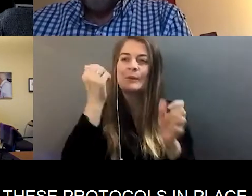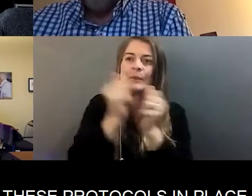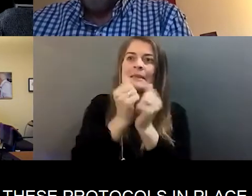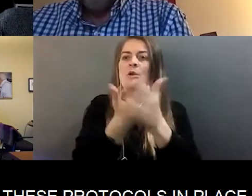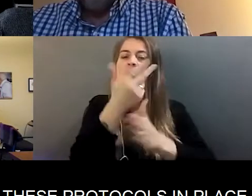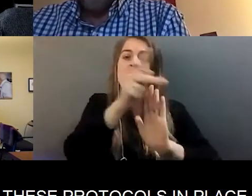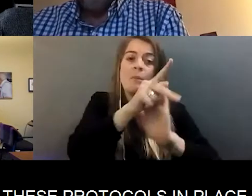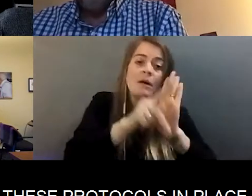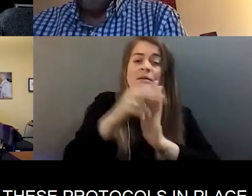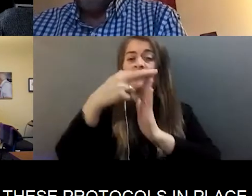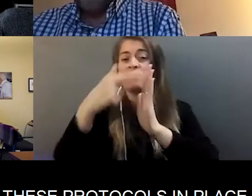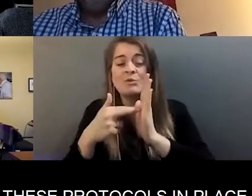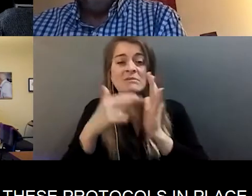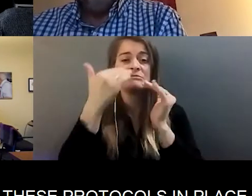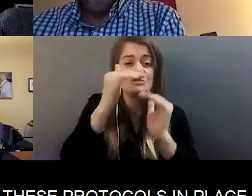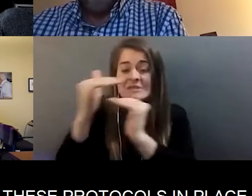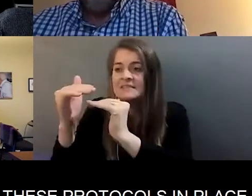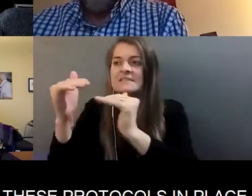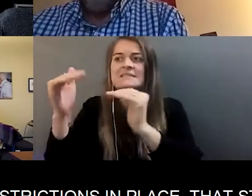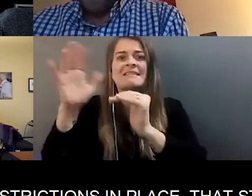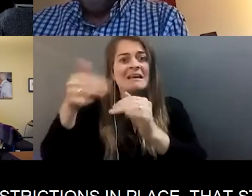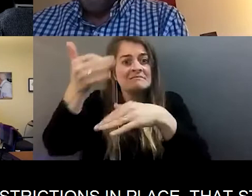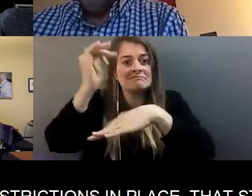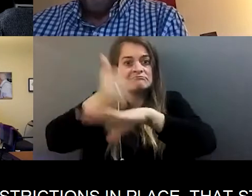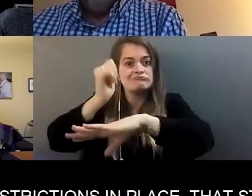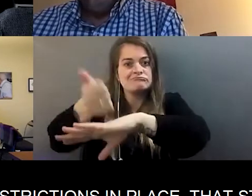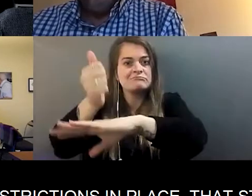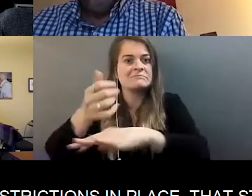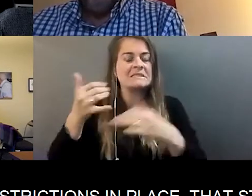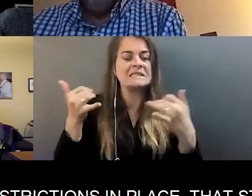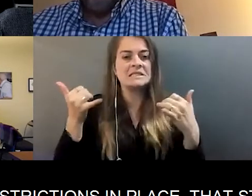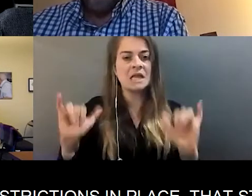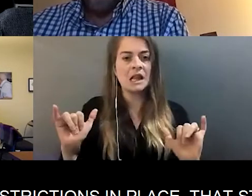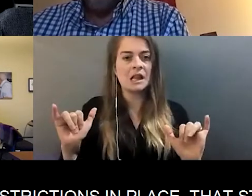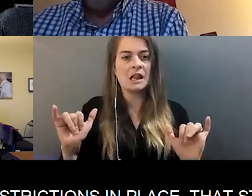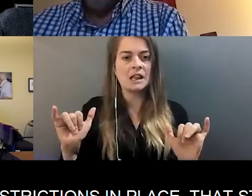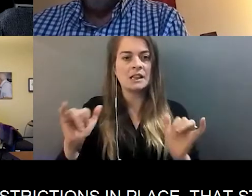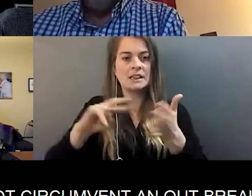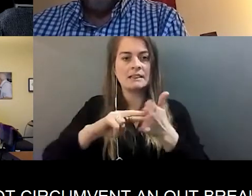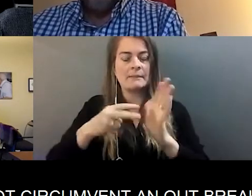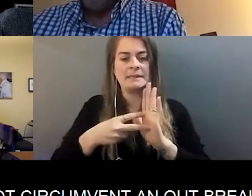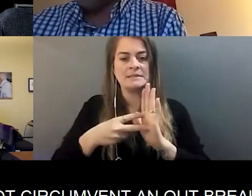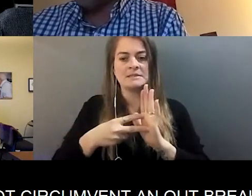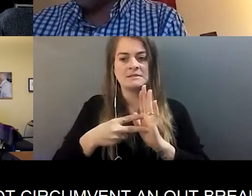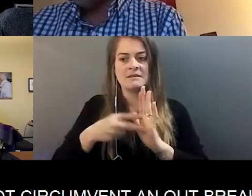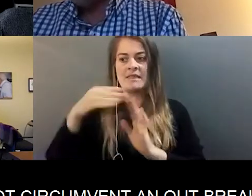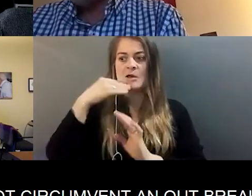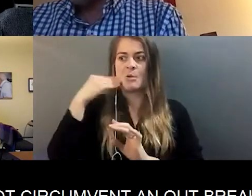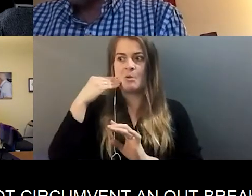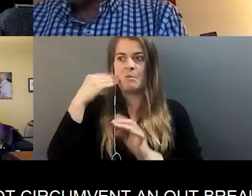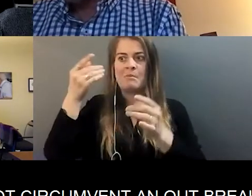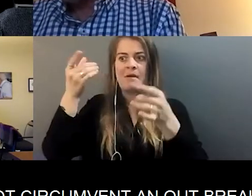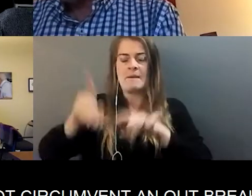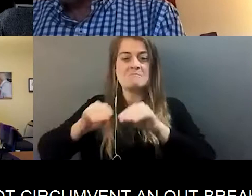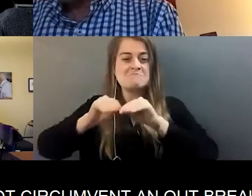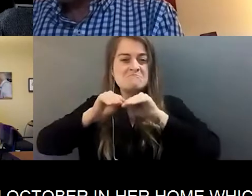in place, all of the restrictions in place, that still did not circumvent an outbreak from happening in October